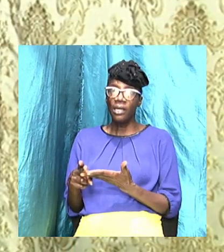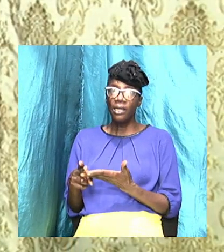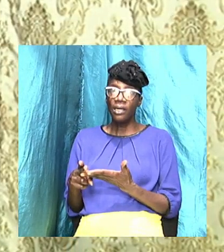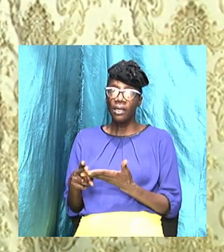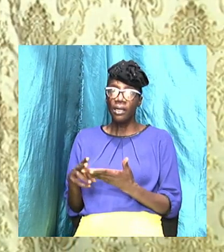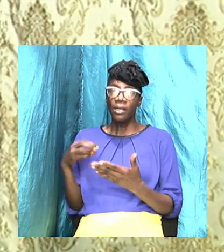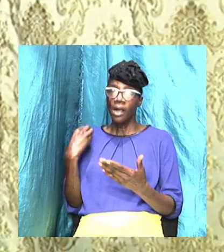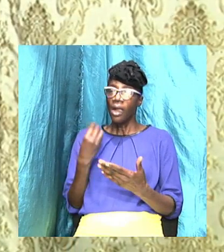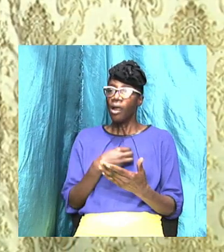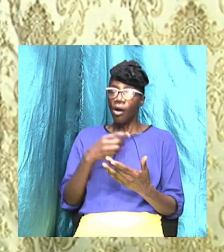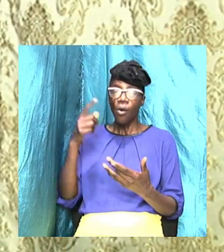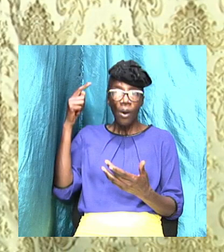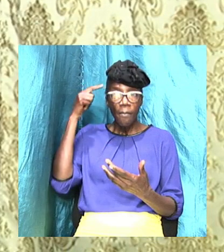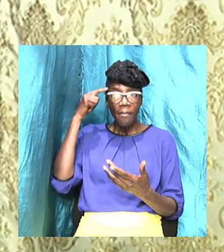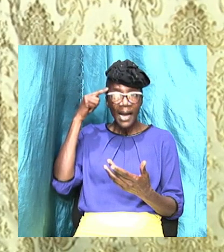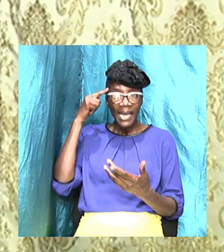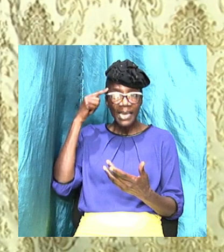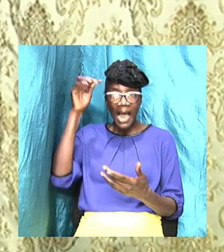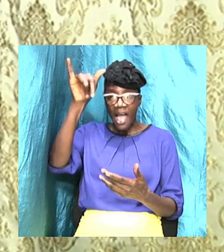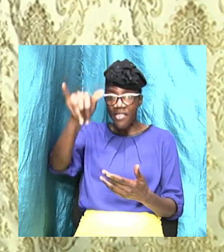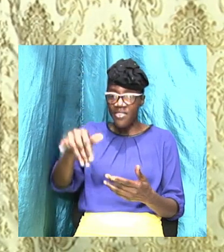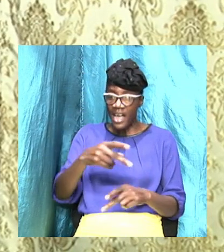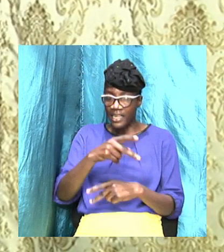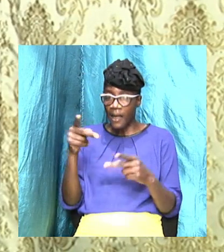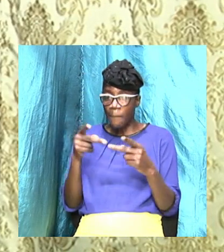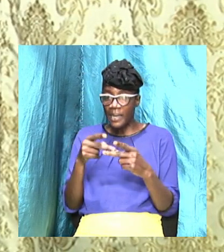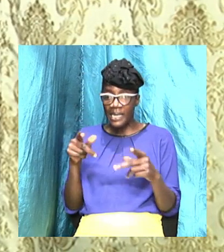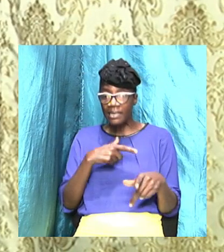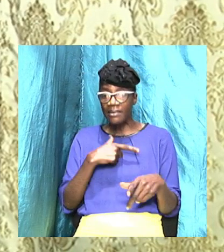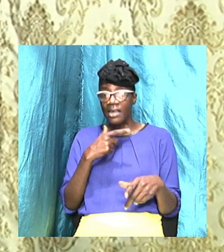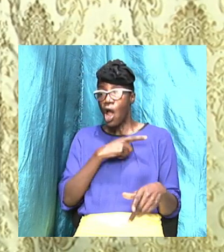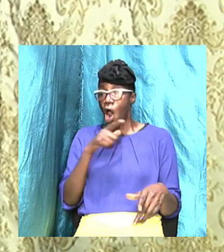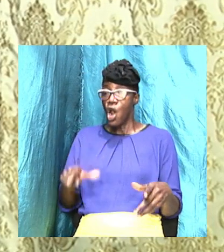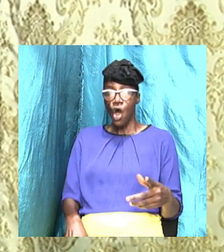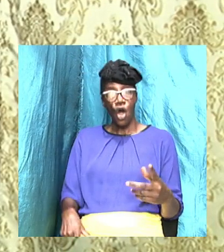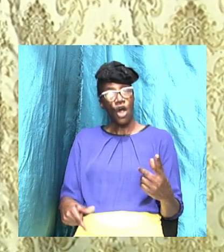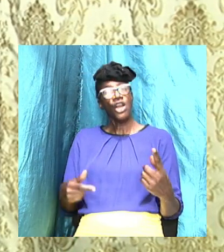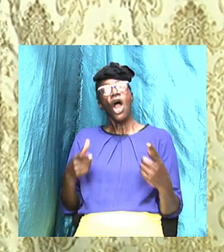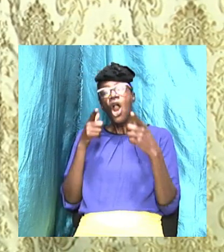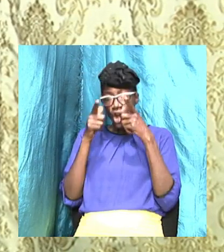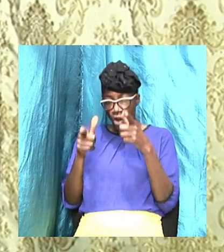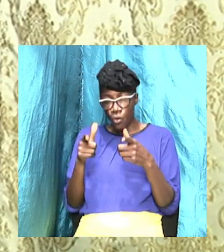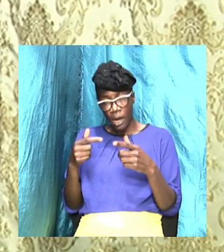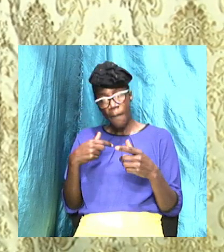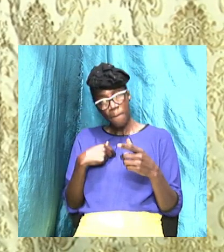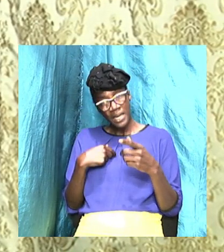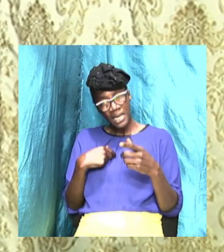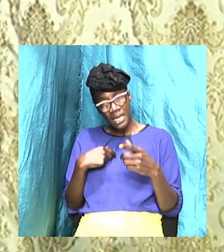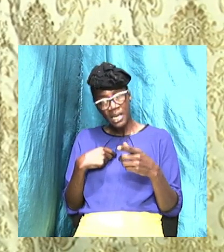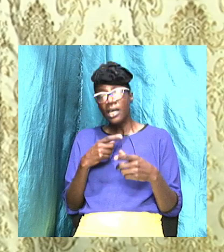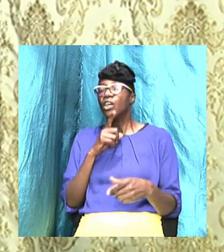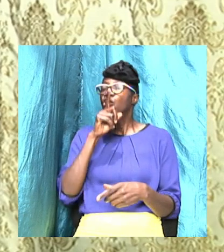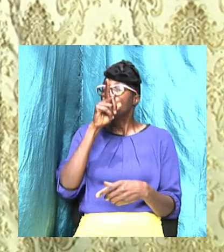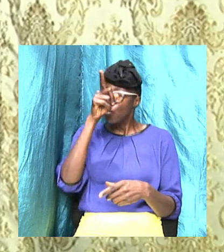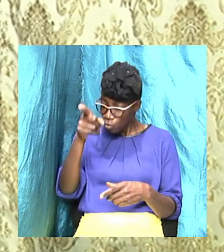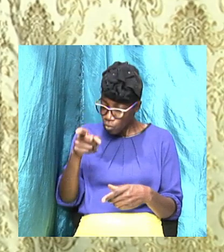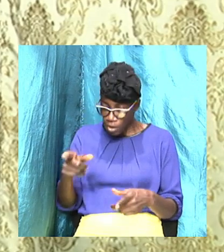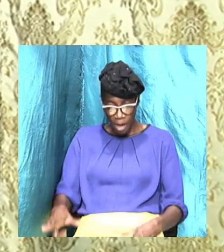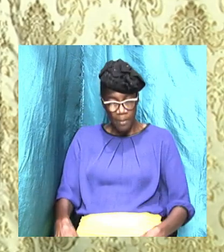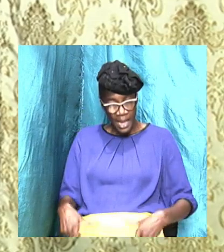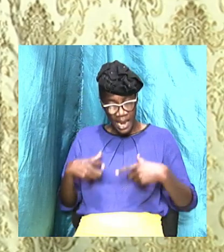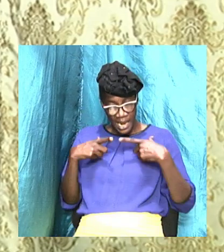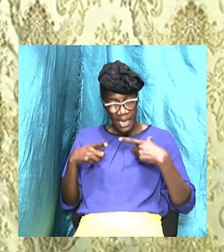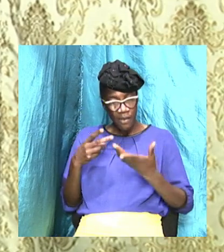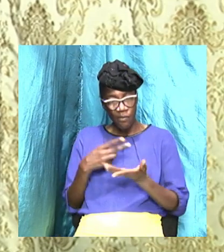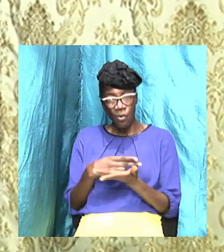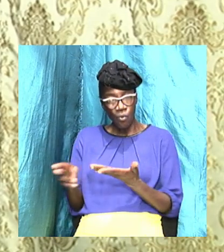Our mind must be at that place. And with the Lord, look here, I am determined that I am going to live holy.